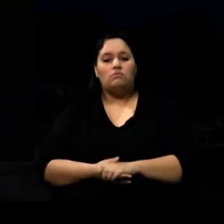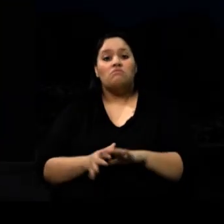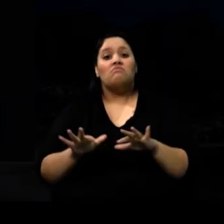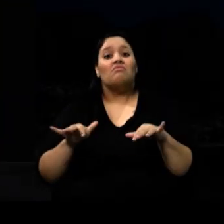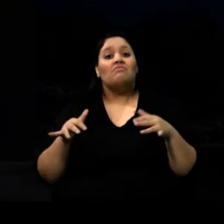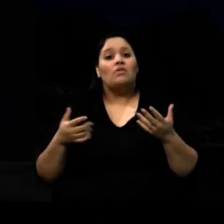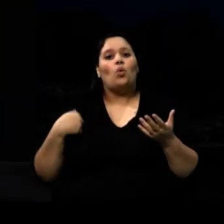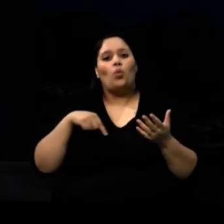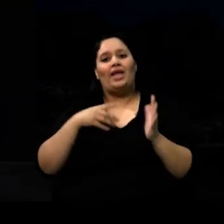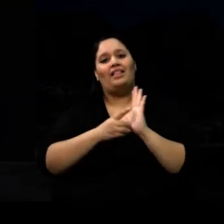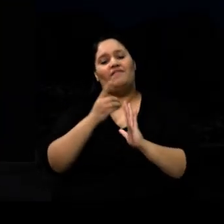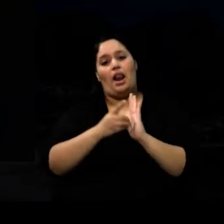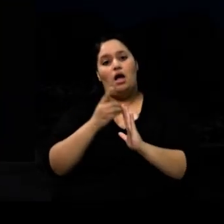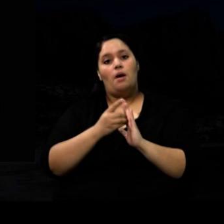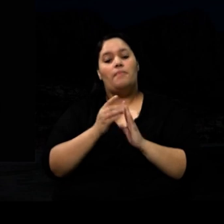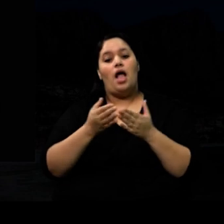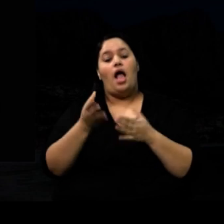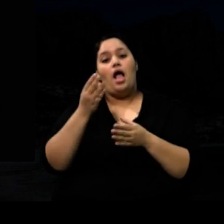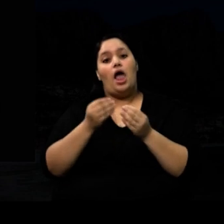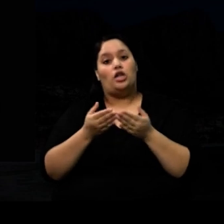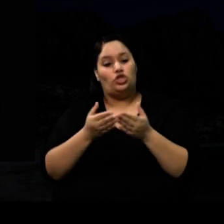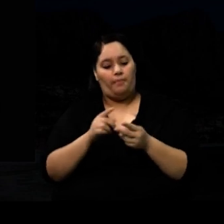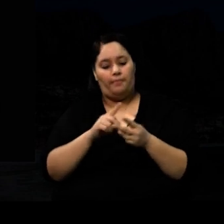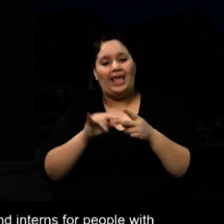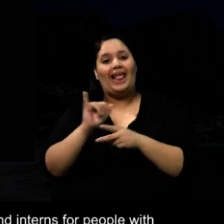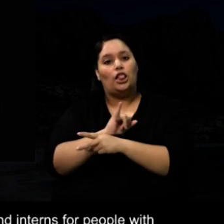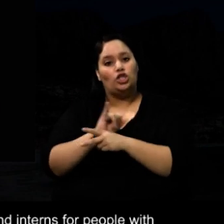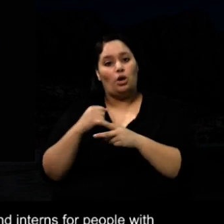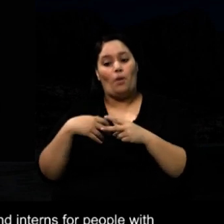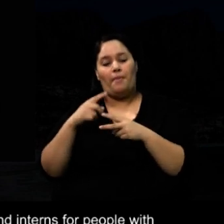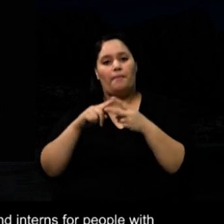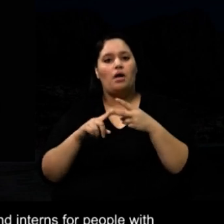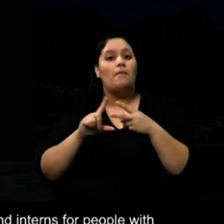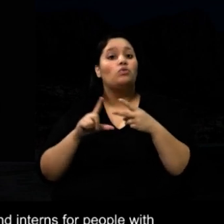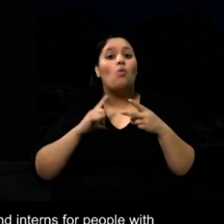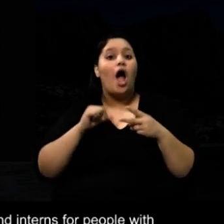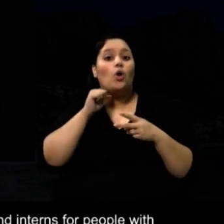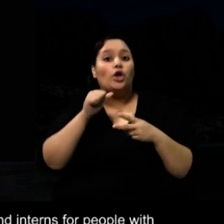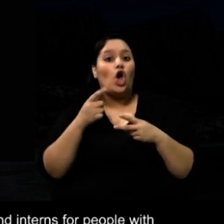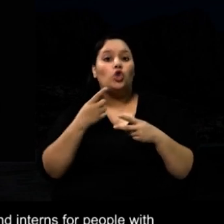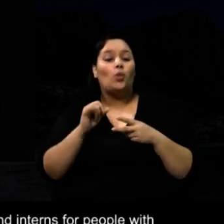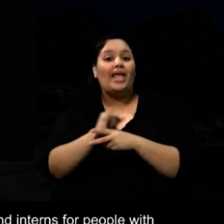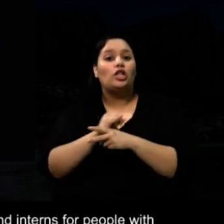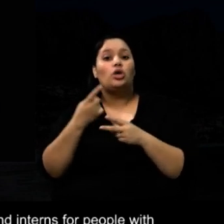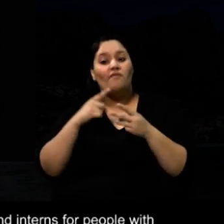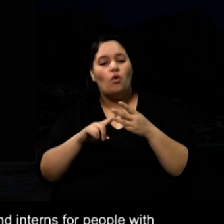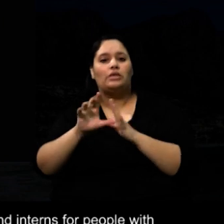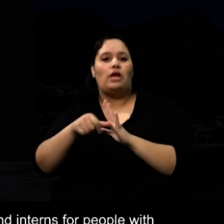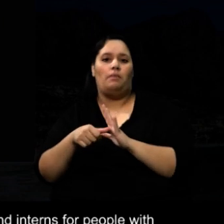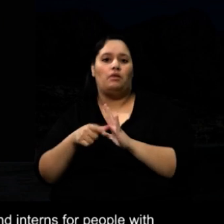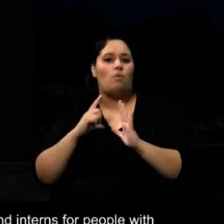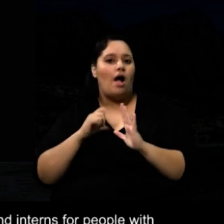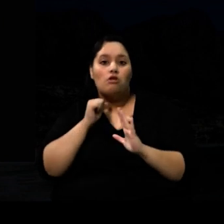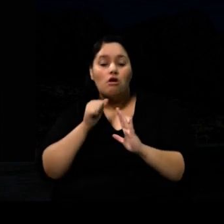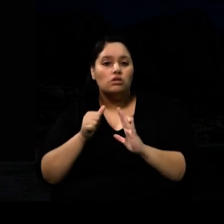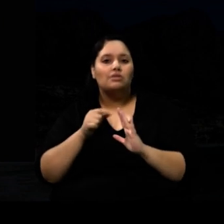We develop learners, we develop intenses. Why are we not developing learners and intenses for people with disabilities?